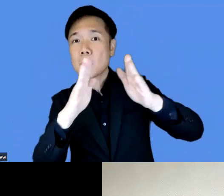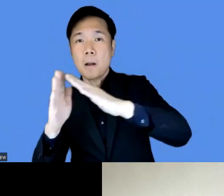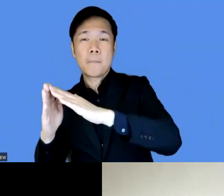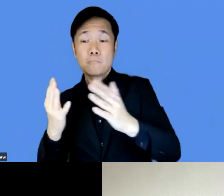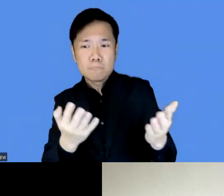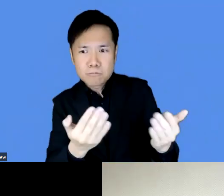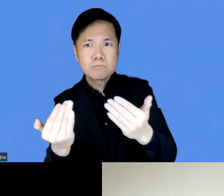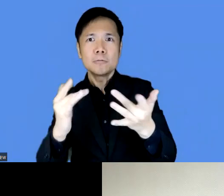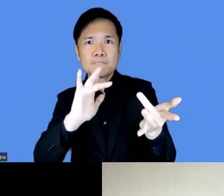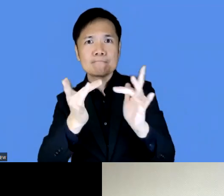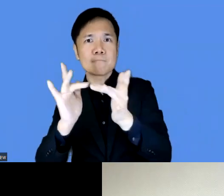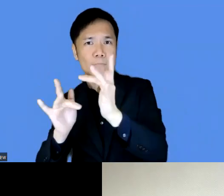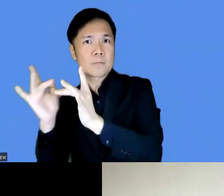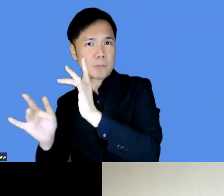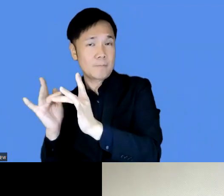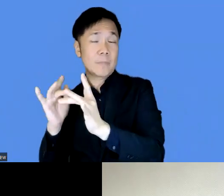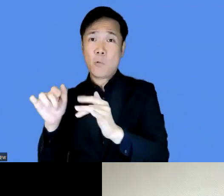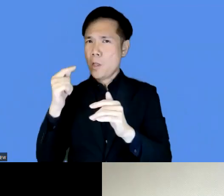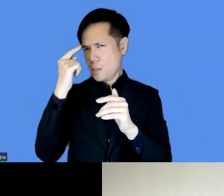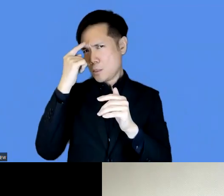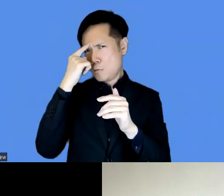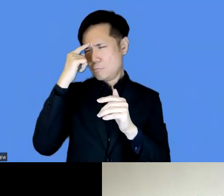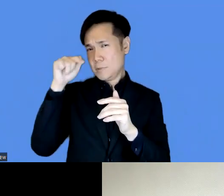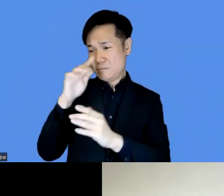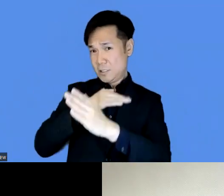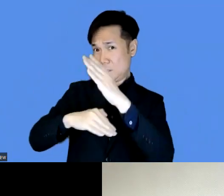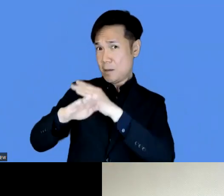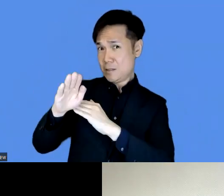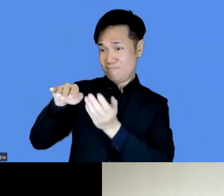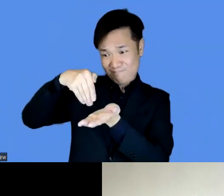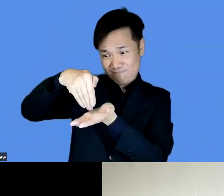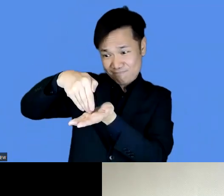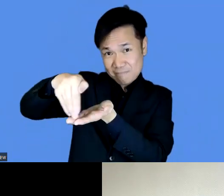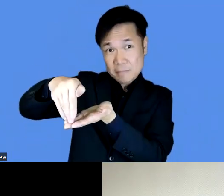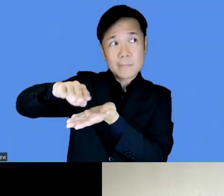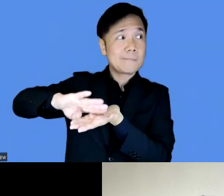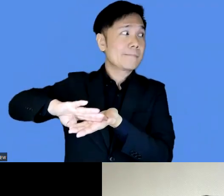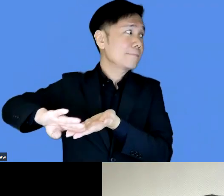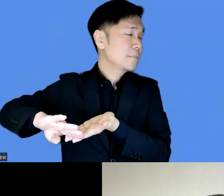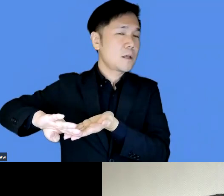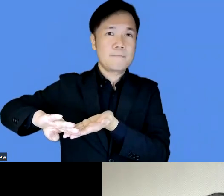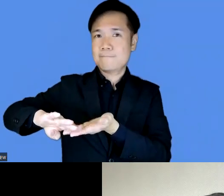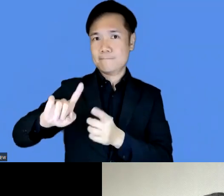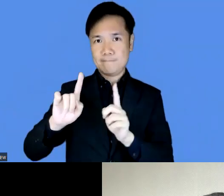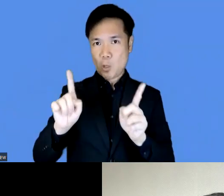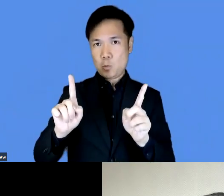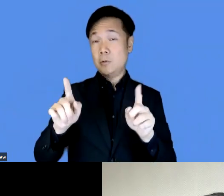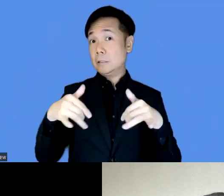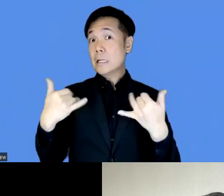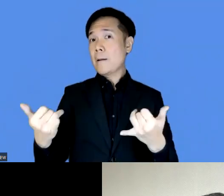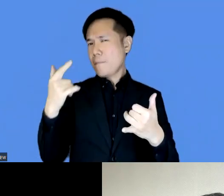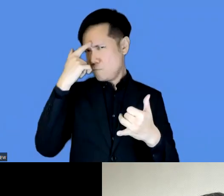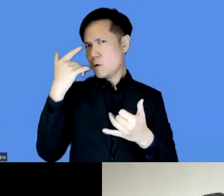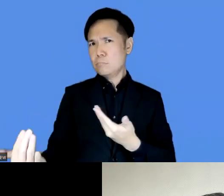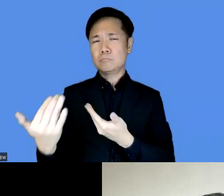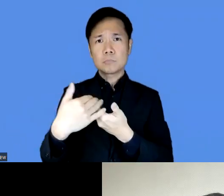the disabilities away. Generally speaking, the development and inclusion of the people with the disabilities is a natural part